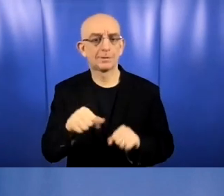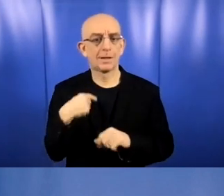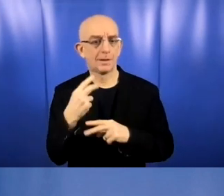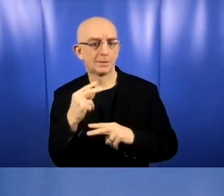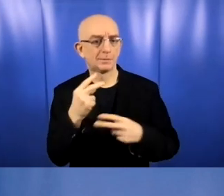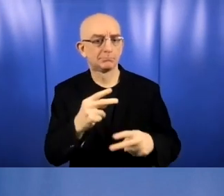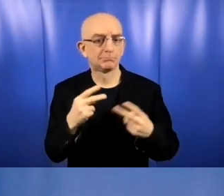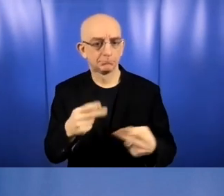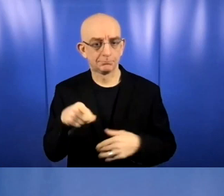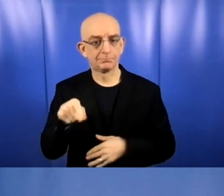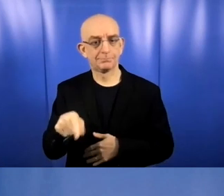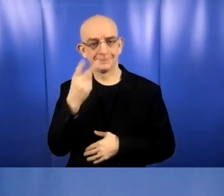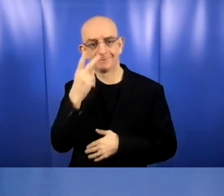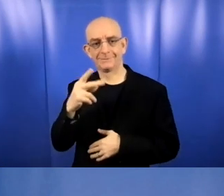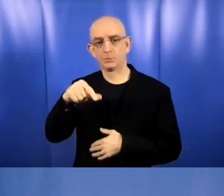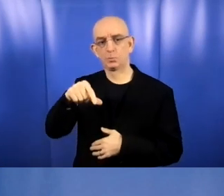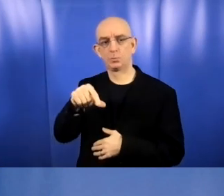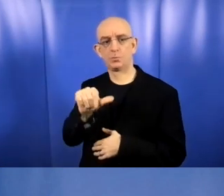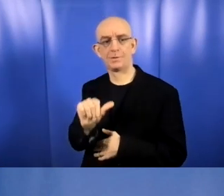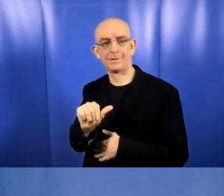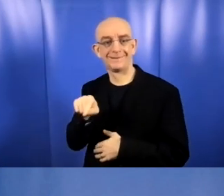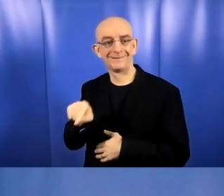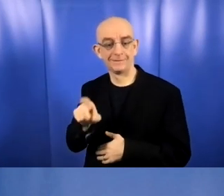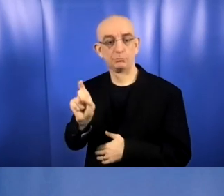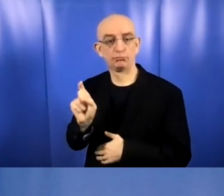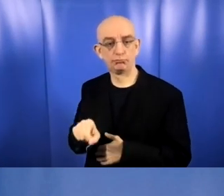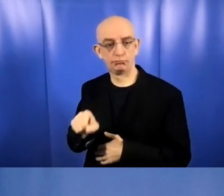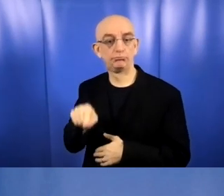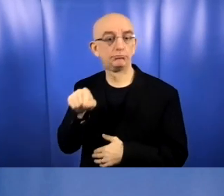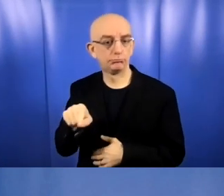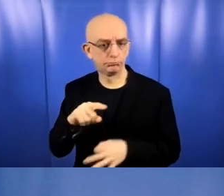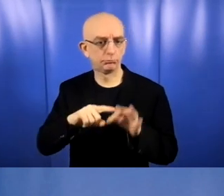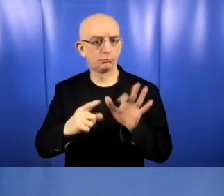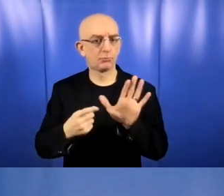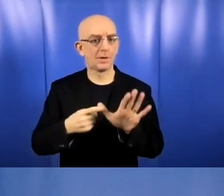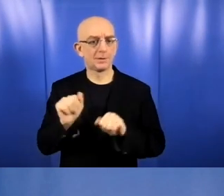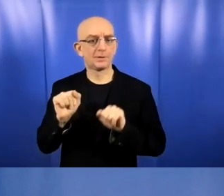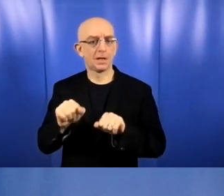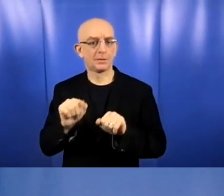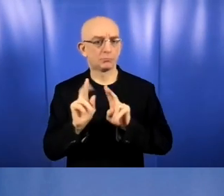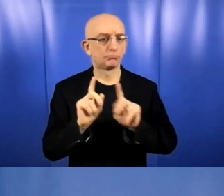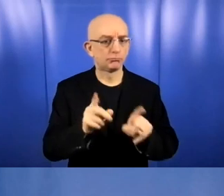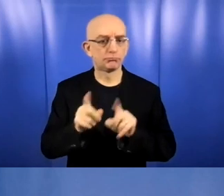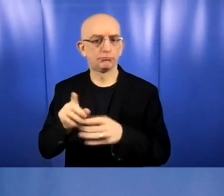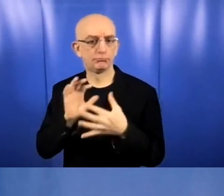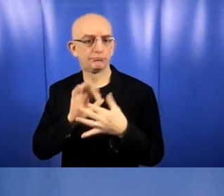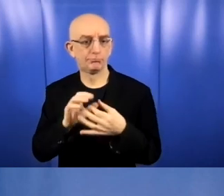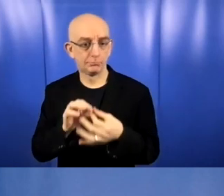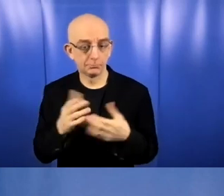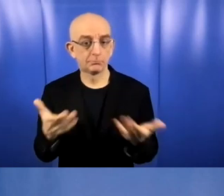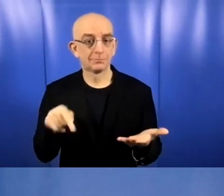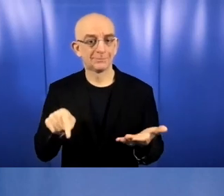and those questions will then be passed on to us so that we can address them during our discussion